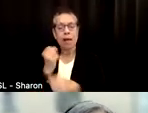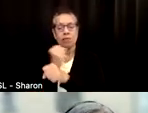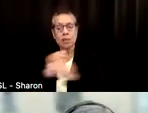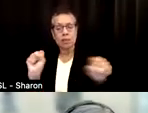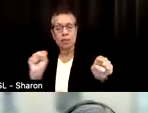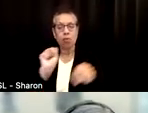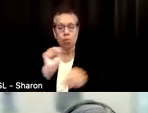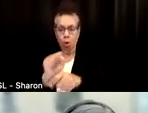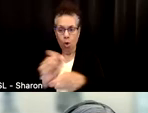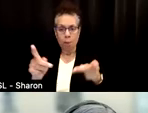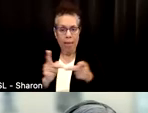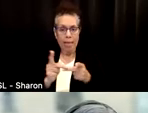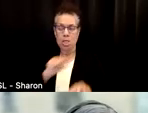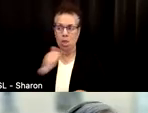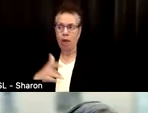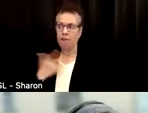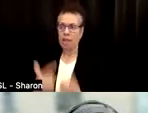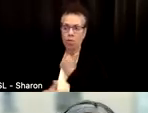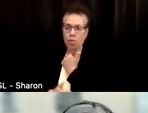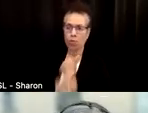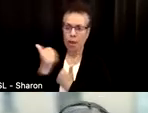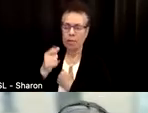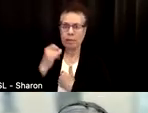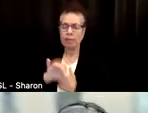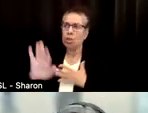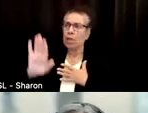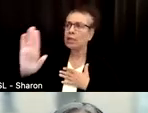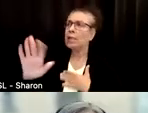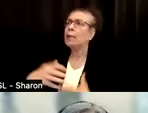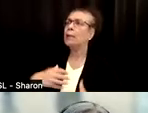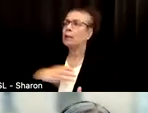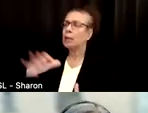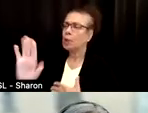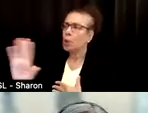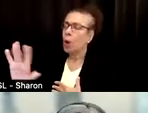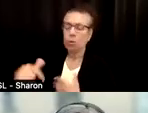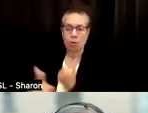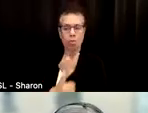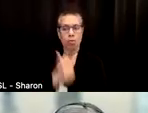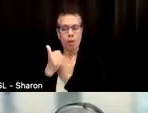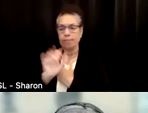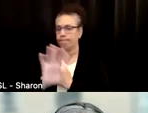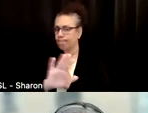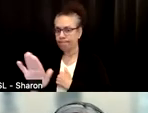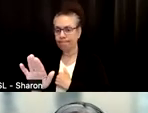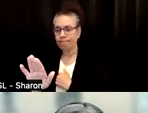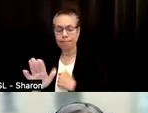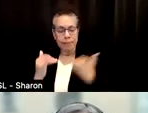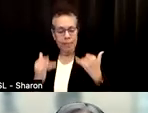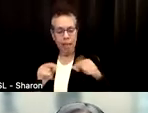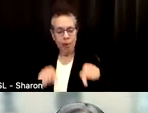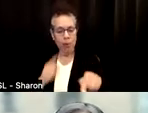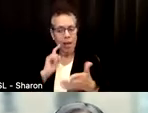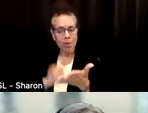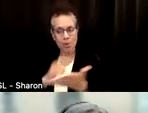be retaliated against should you stand up for your own rights. We do have a number of questions coming in, and I'm